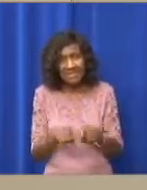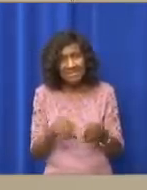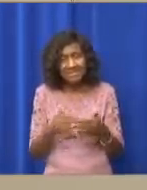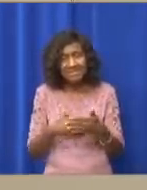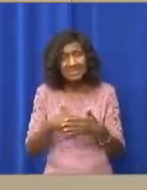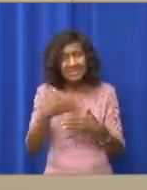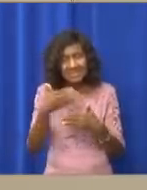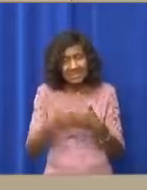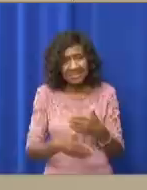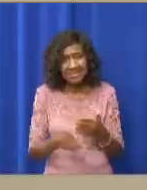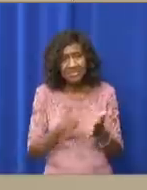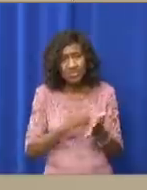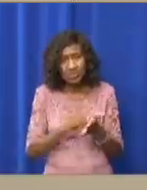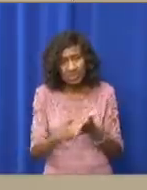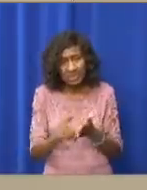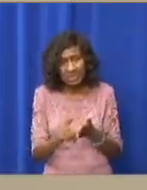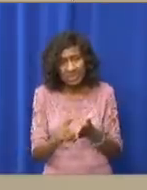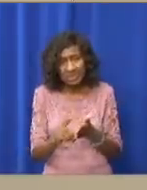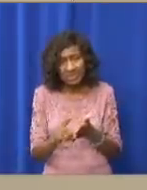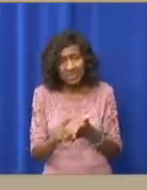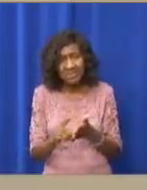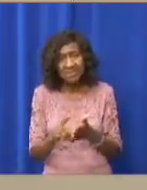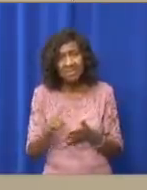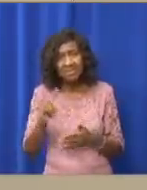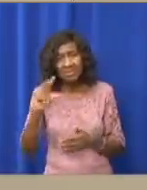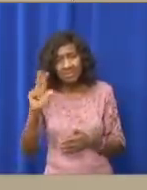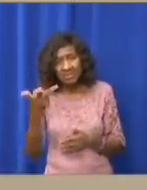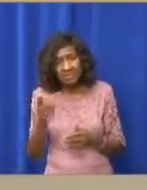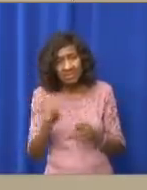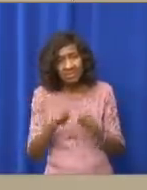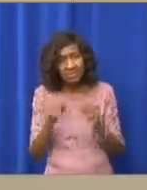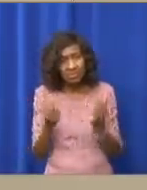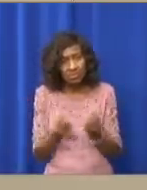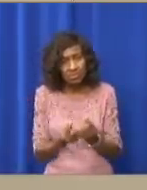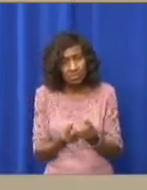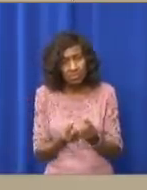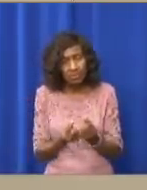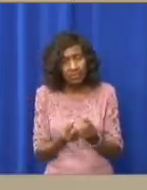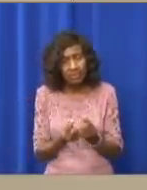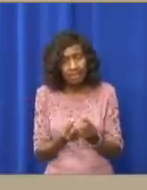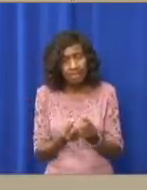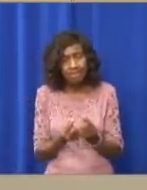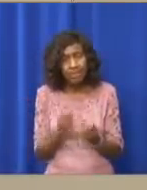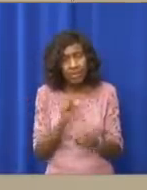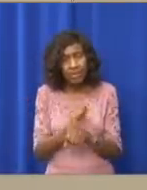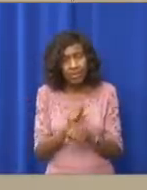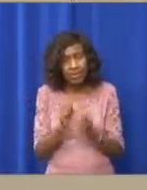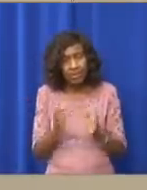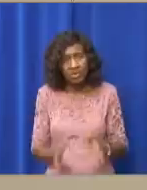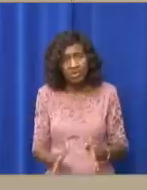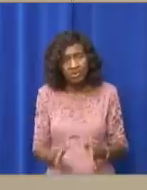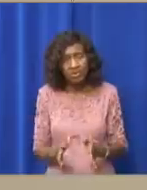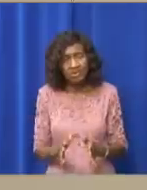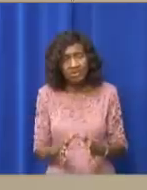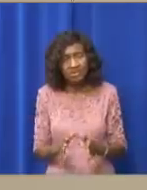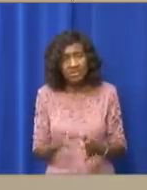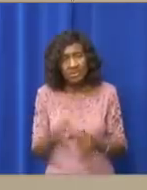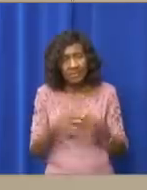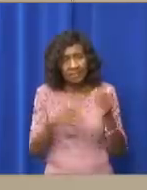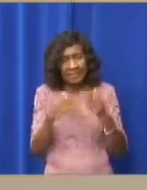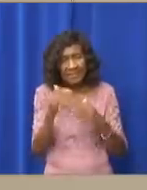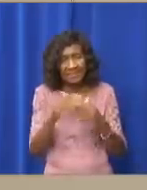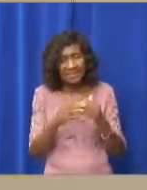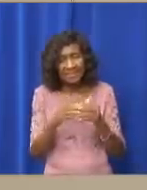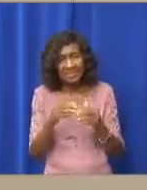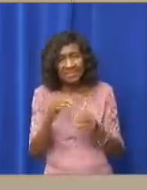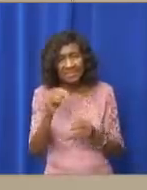week. And the third group involves workers on single-family dwellings and duplexes. The project